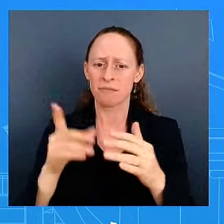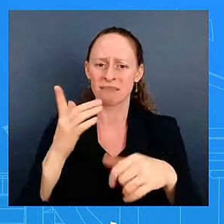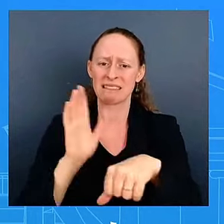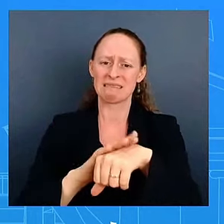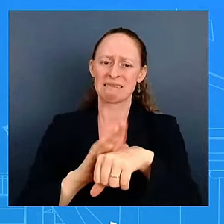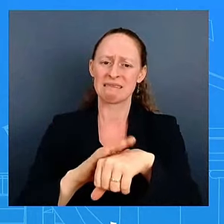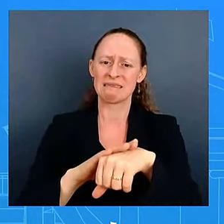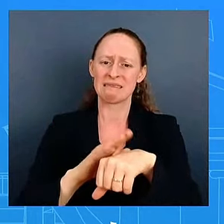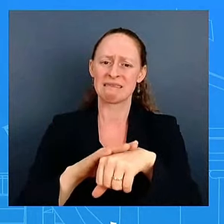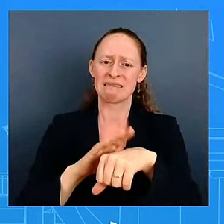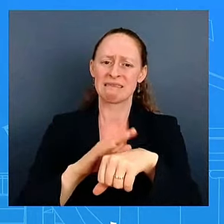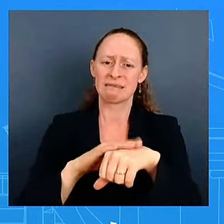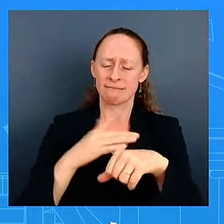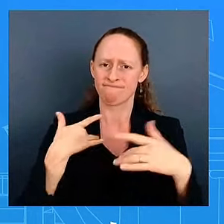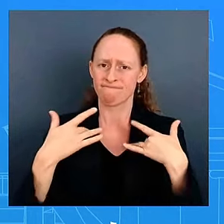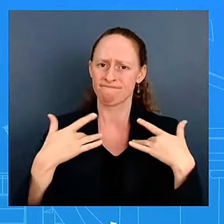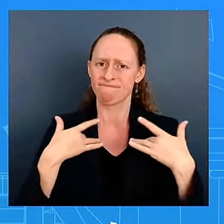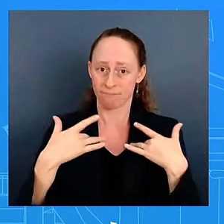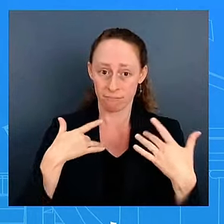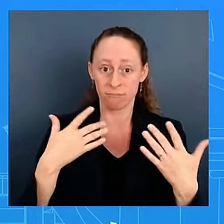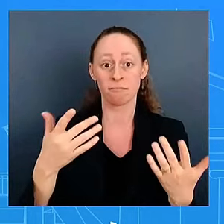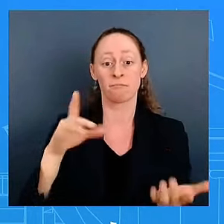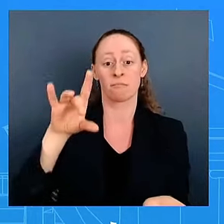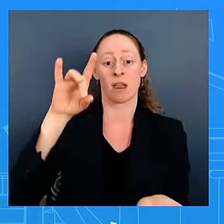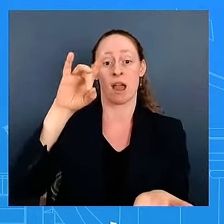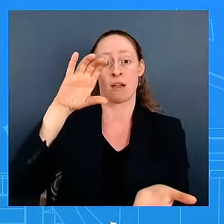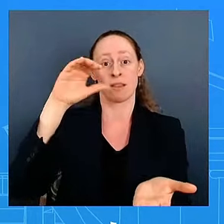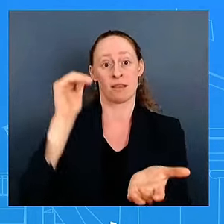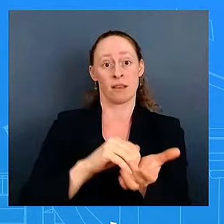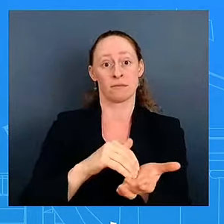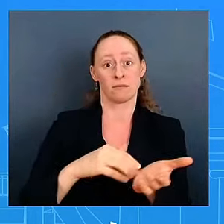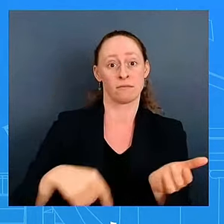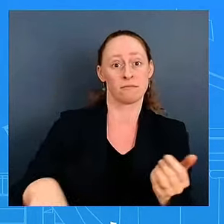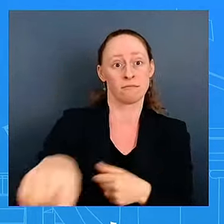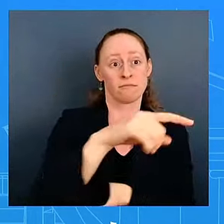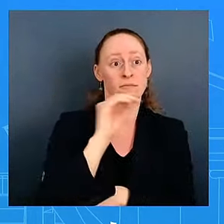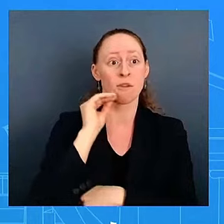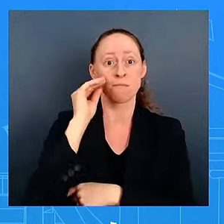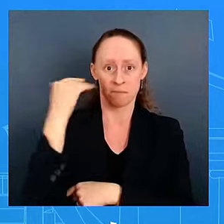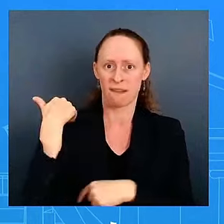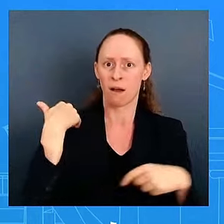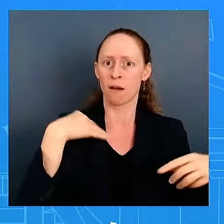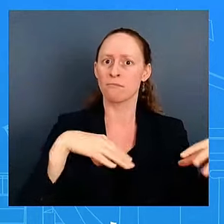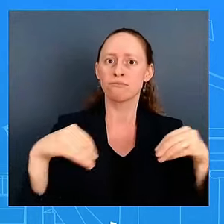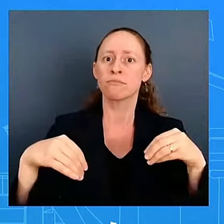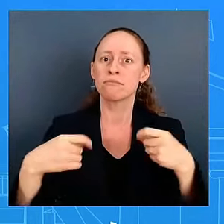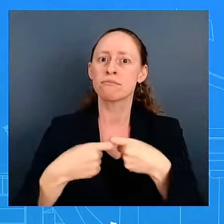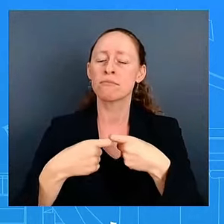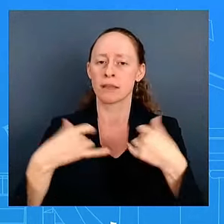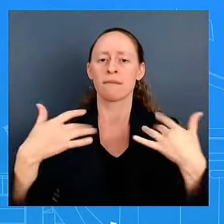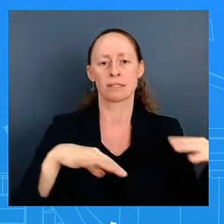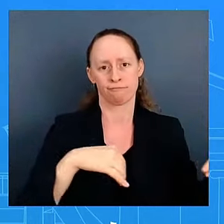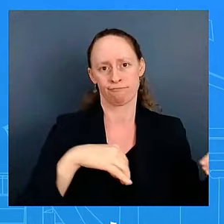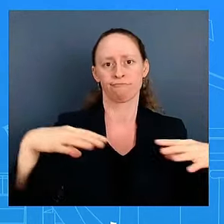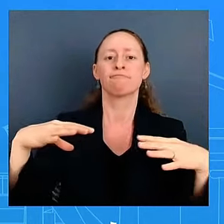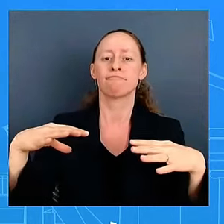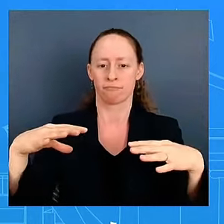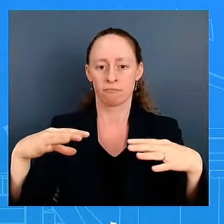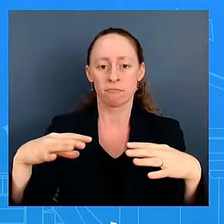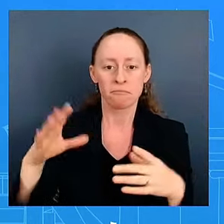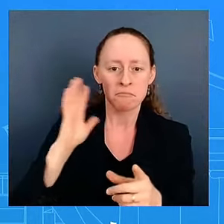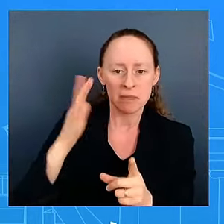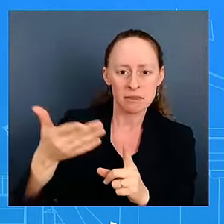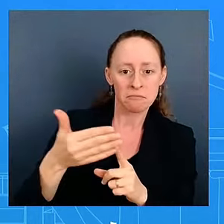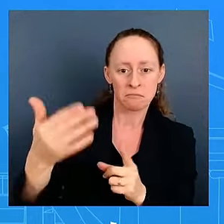their power restored today. The federal government has also offered generators to help reduce the impact of the